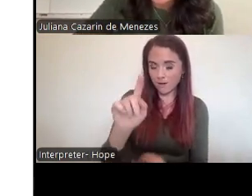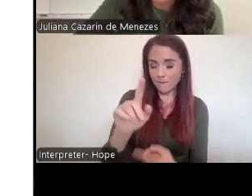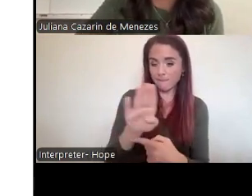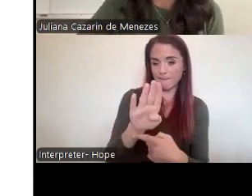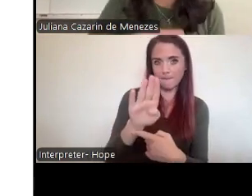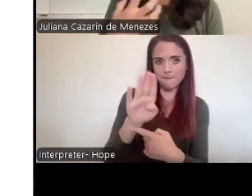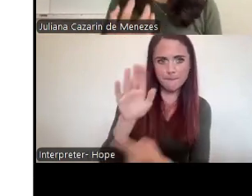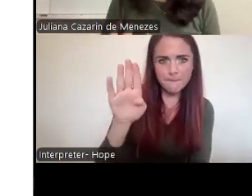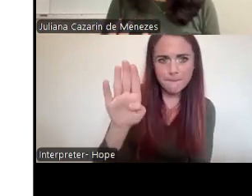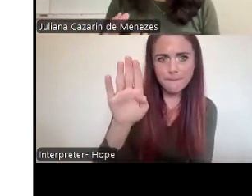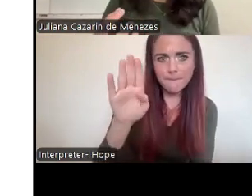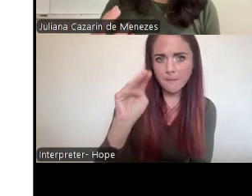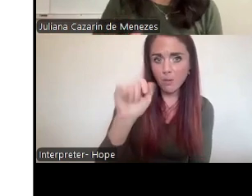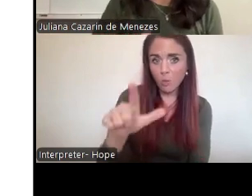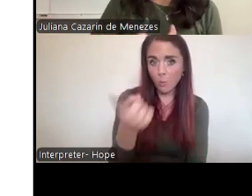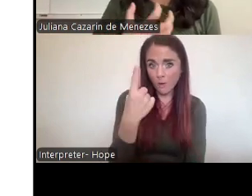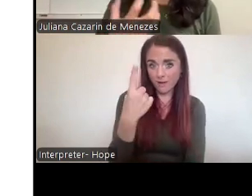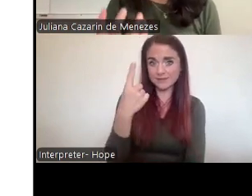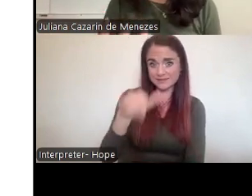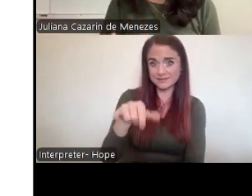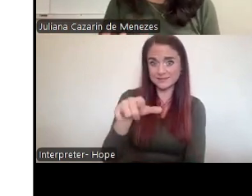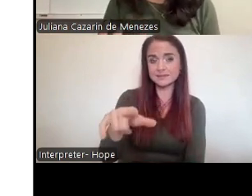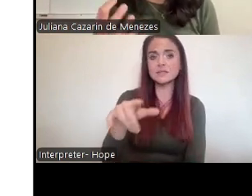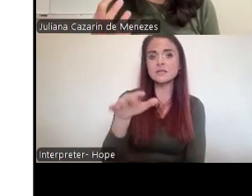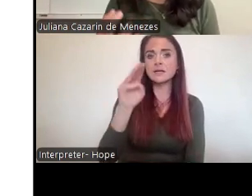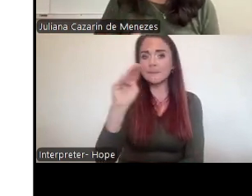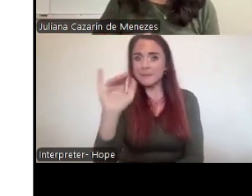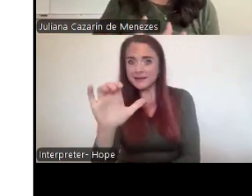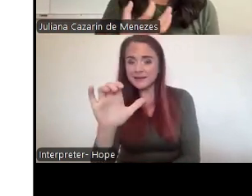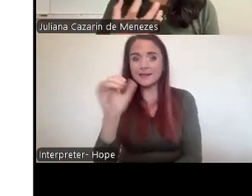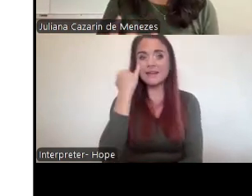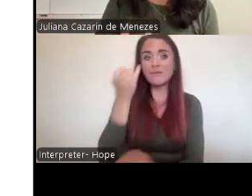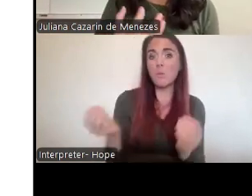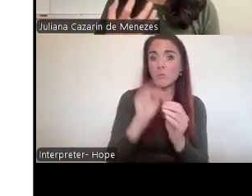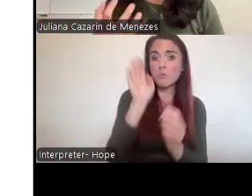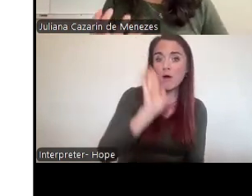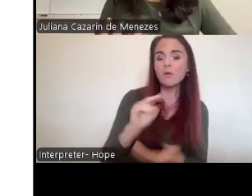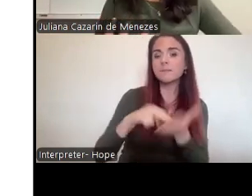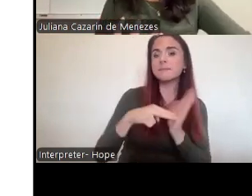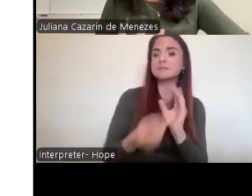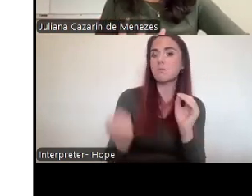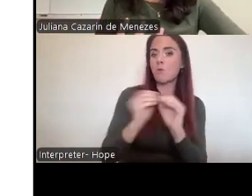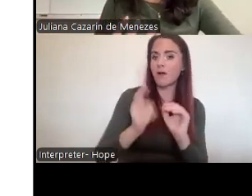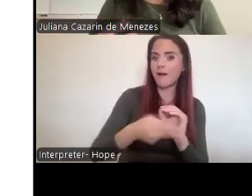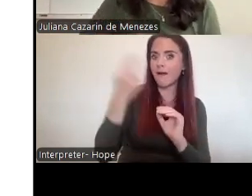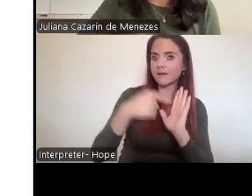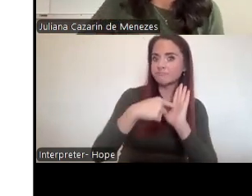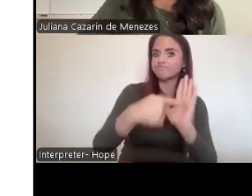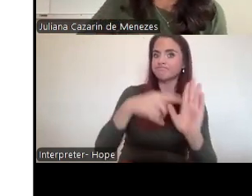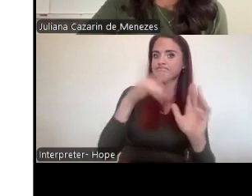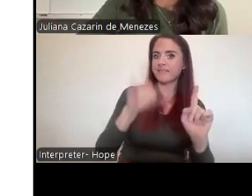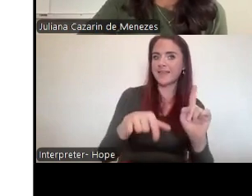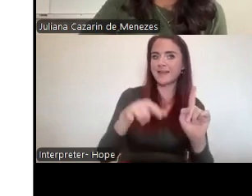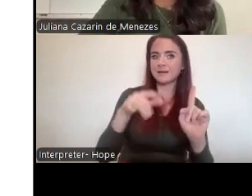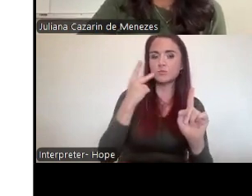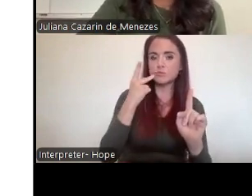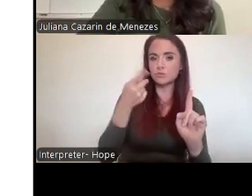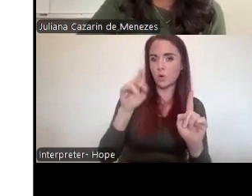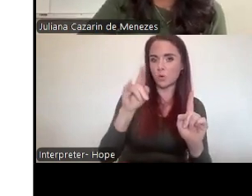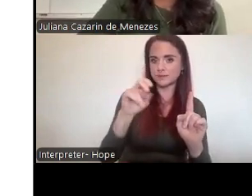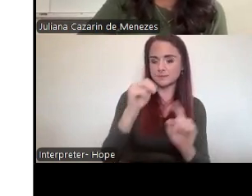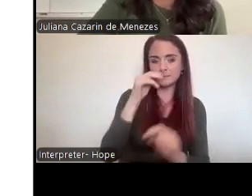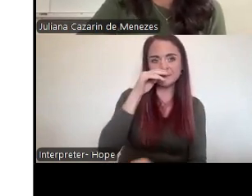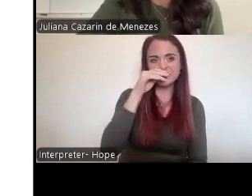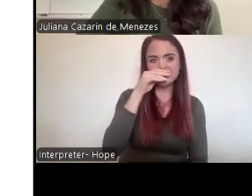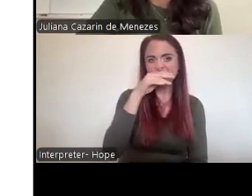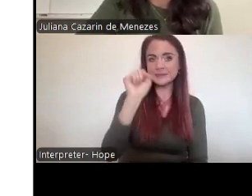stains here means signal. So if you have like more brown stain, there is like higher expression of this protein. So what I see